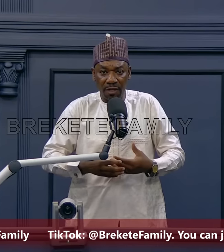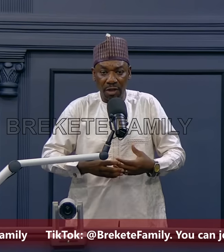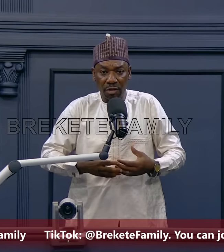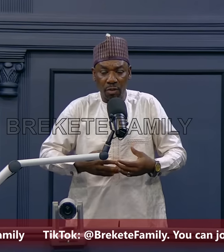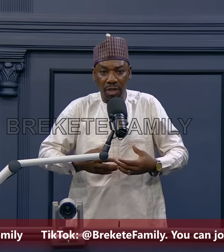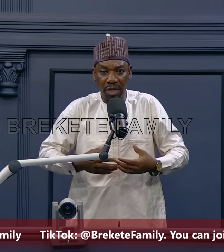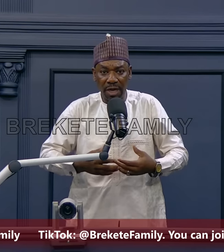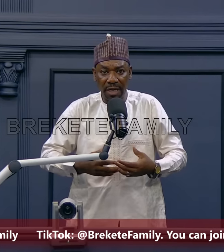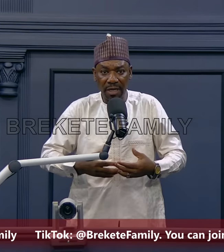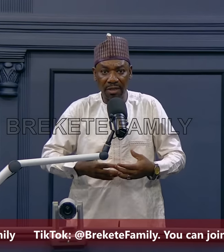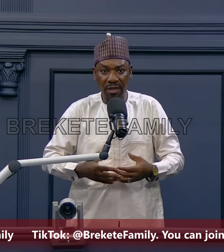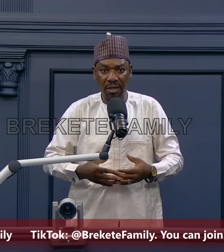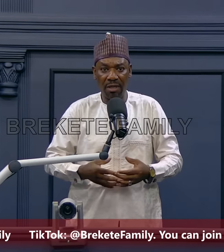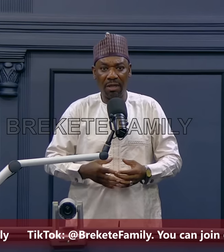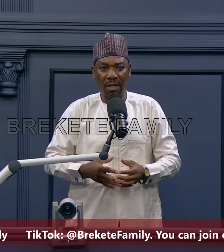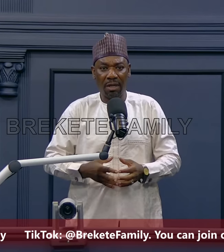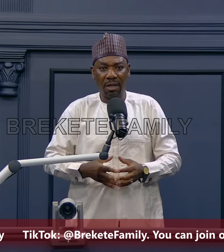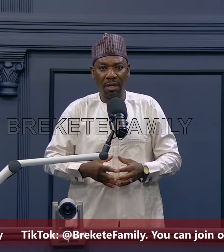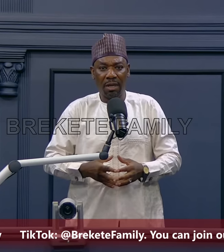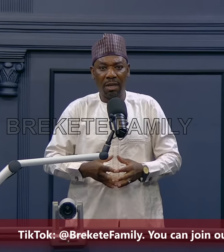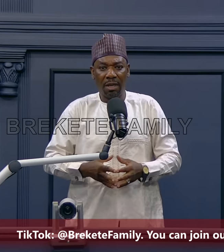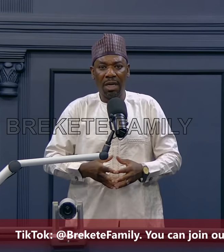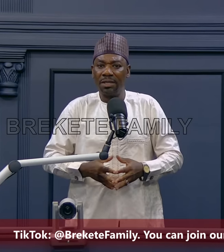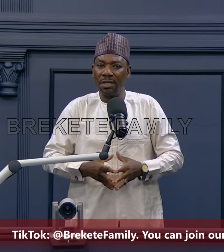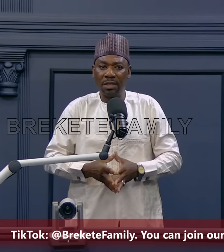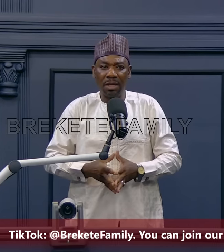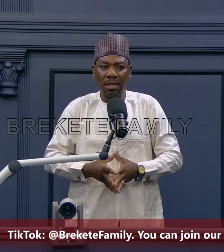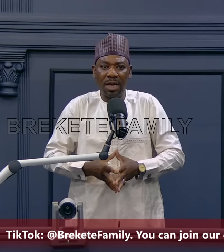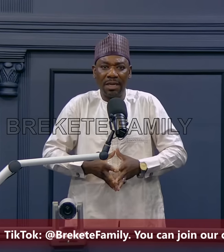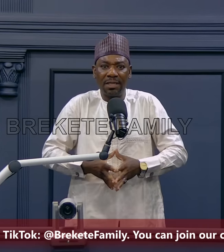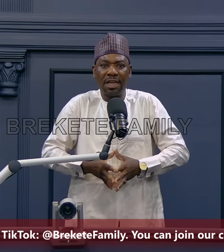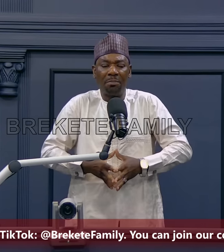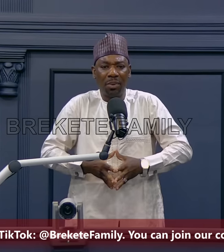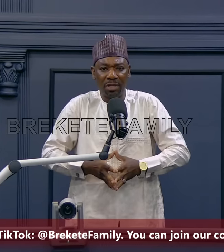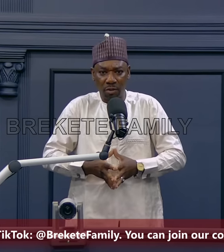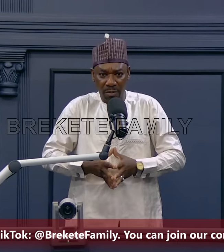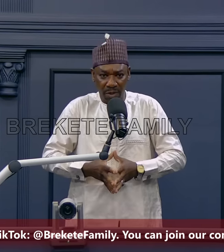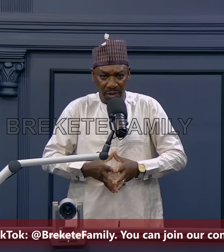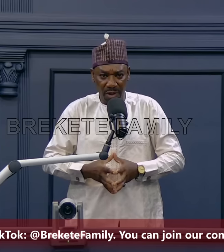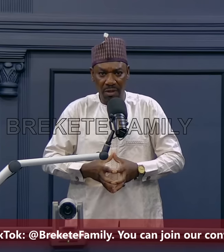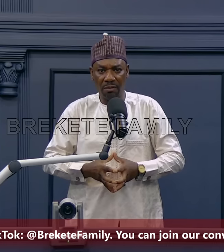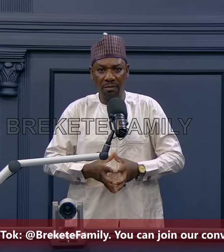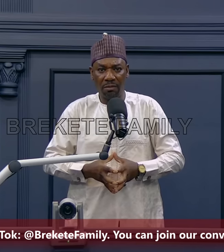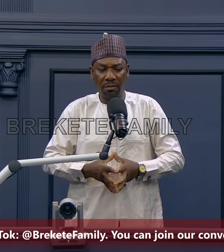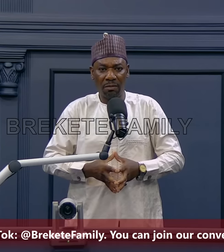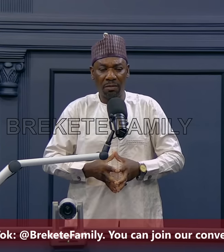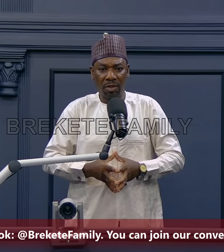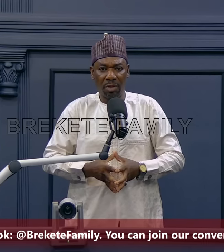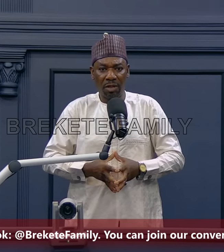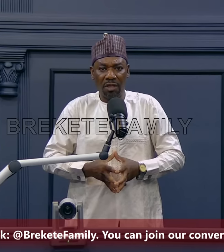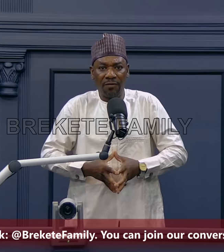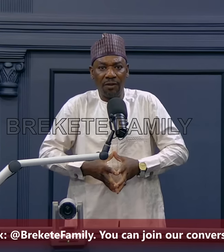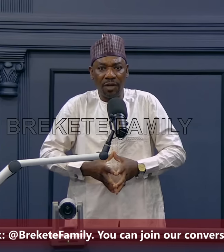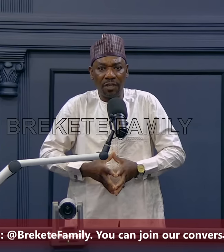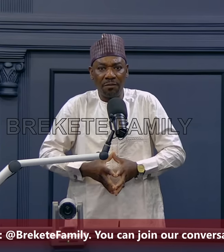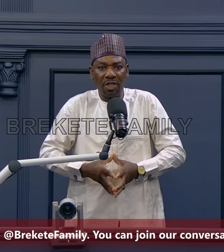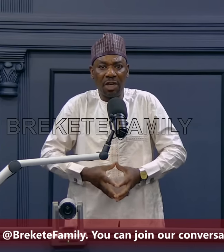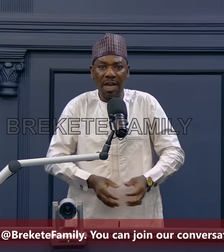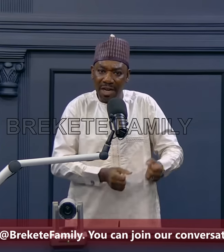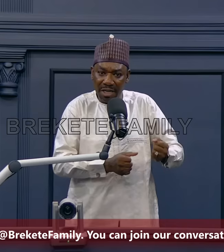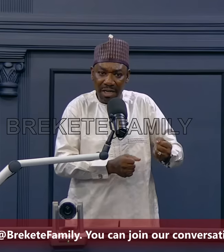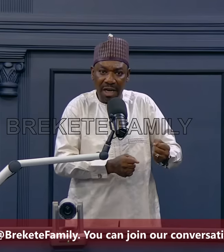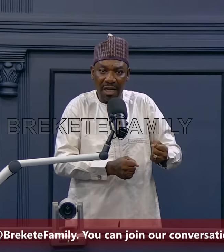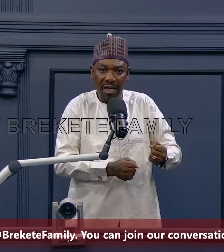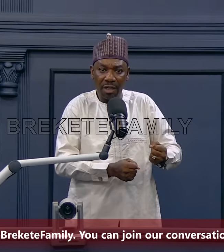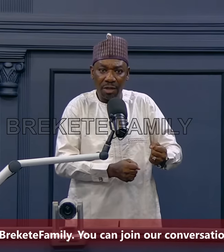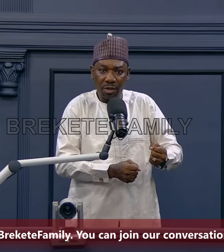my conversation with her yesterday I see said this person when be say if he reach me